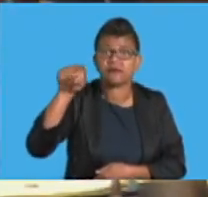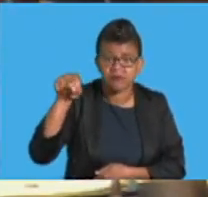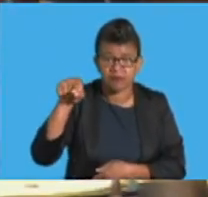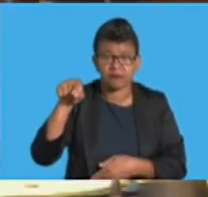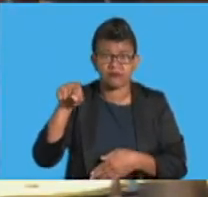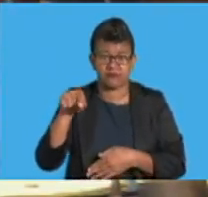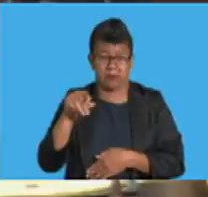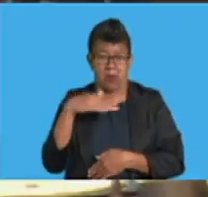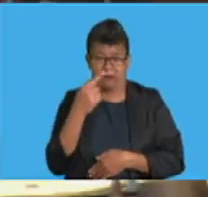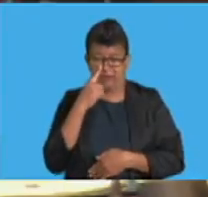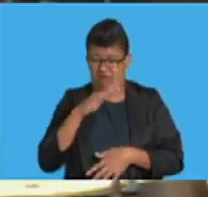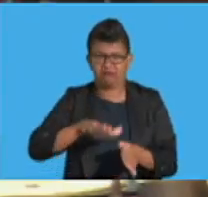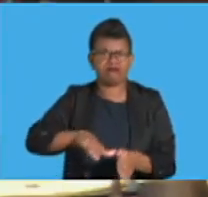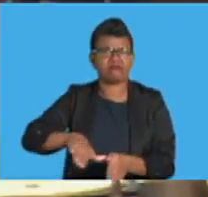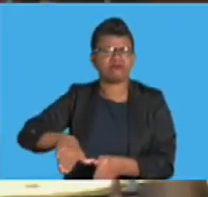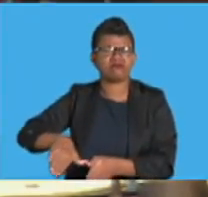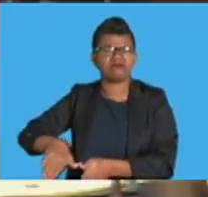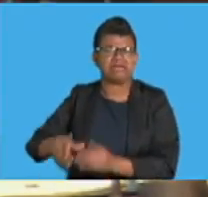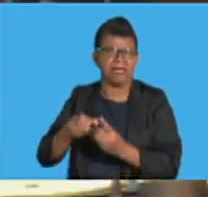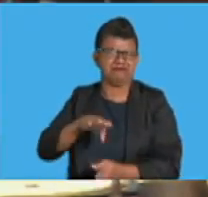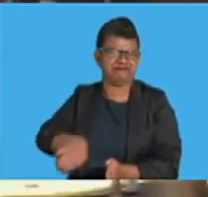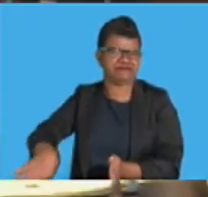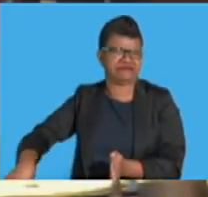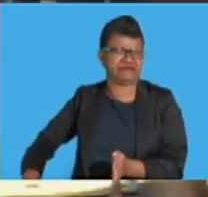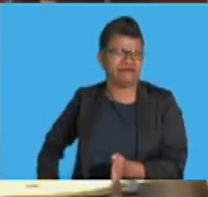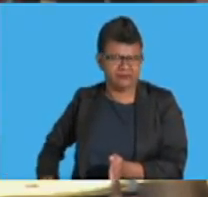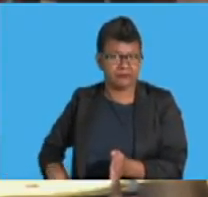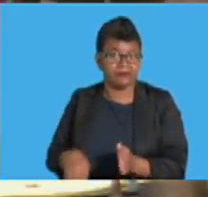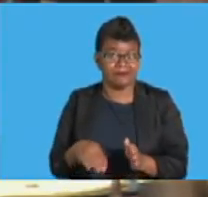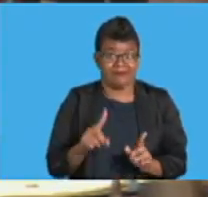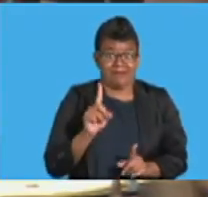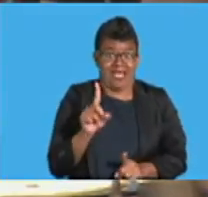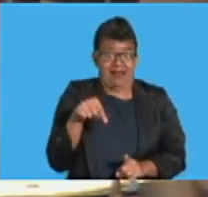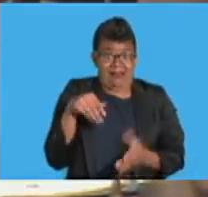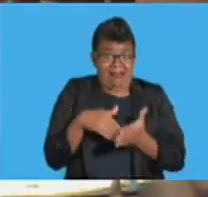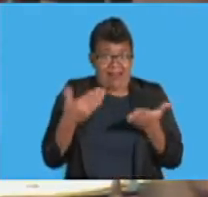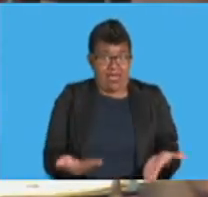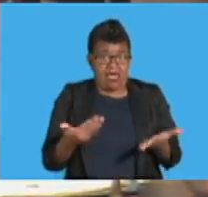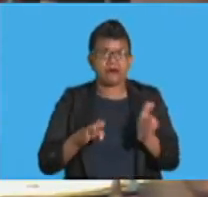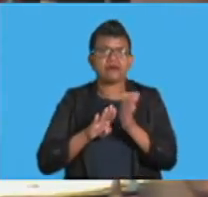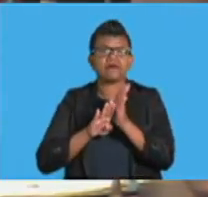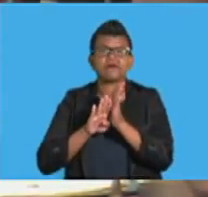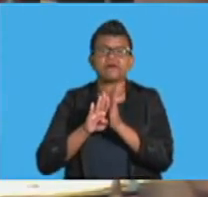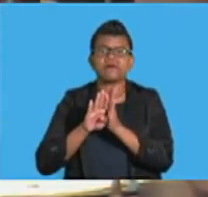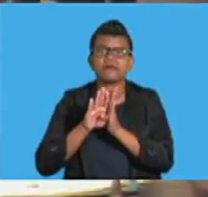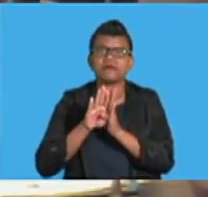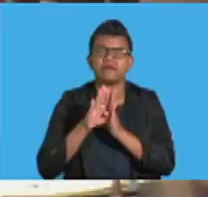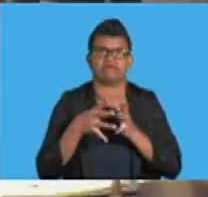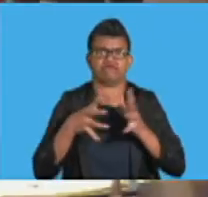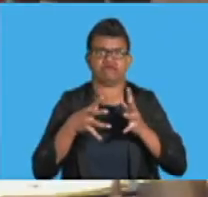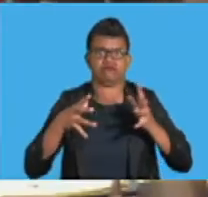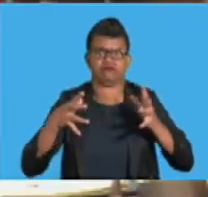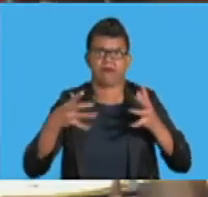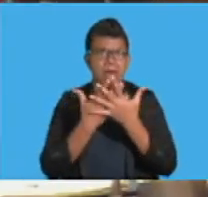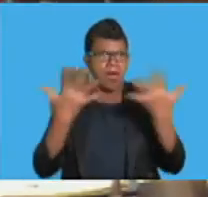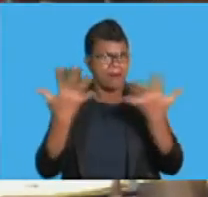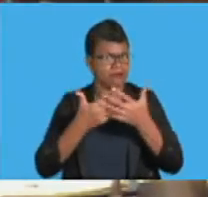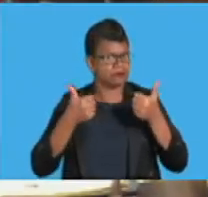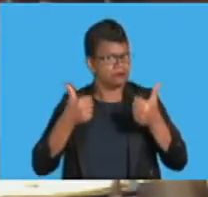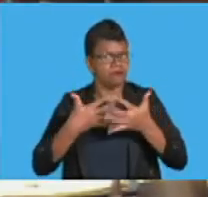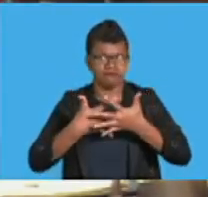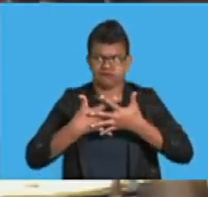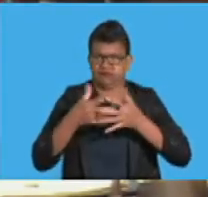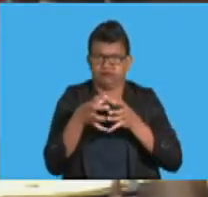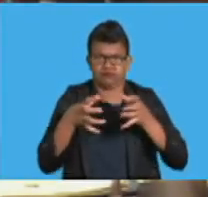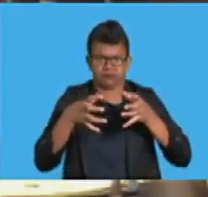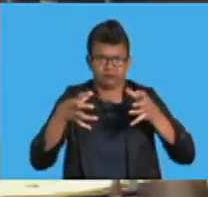economically disadvantaged. Not so. Some of the most advanced economies now have huge population backing. Madam Speaker,